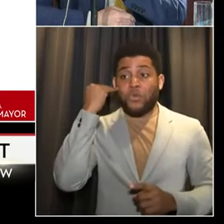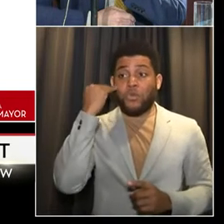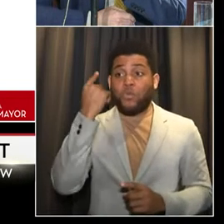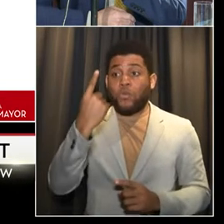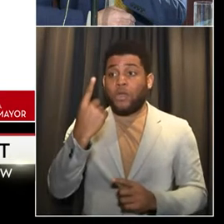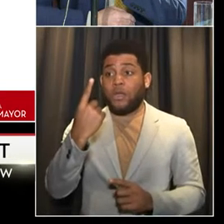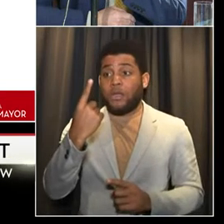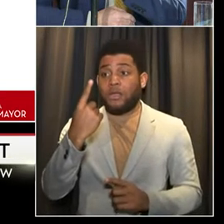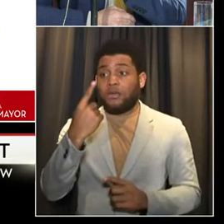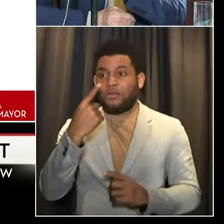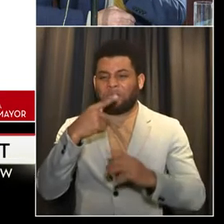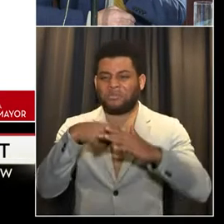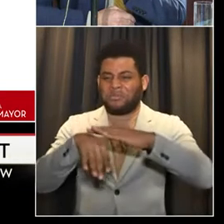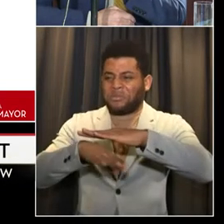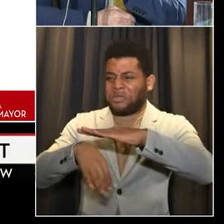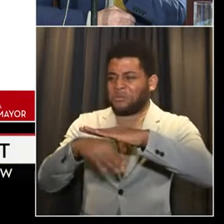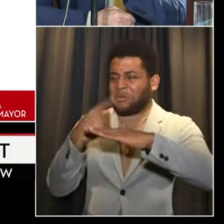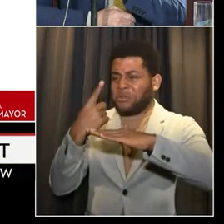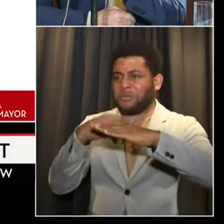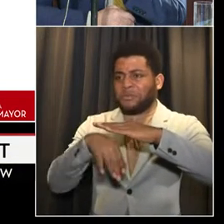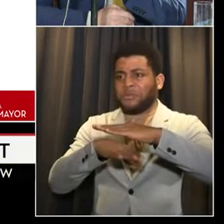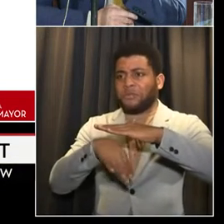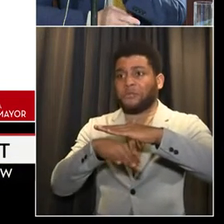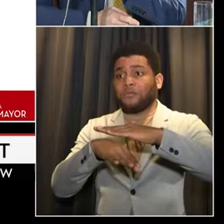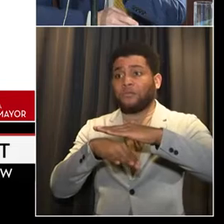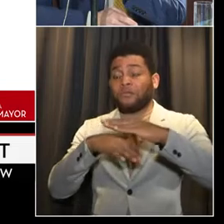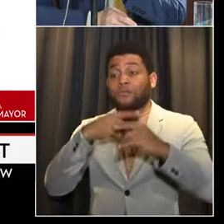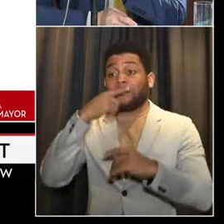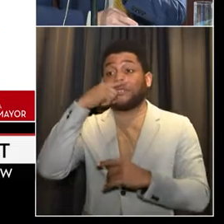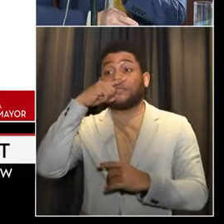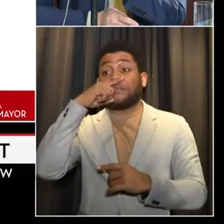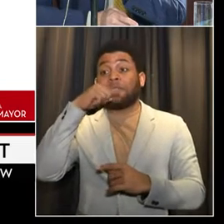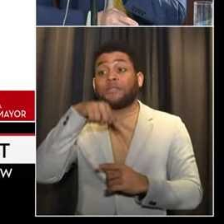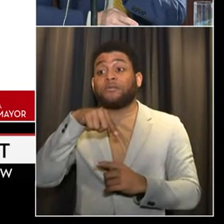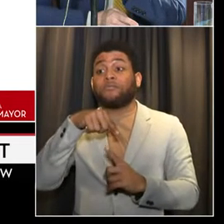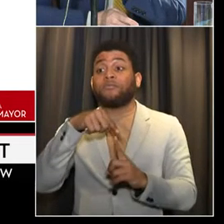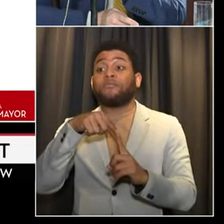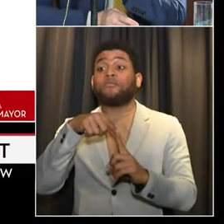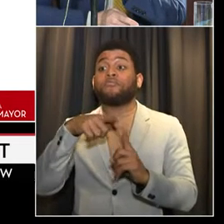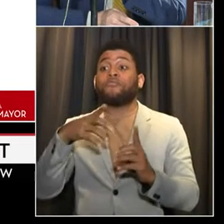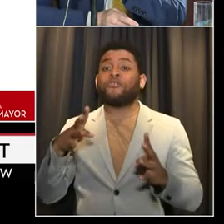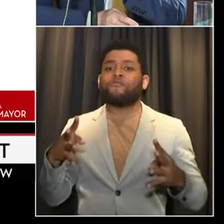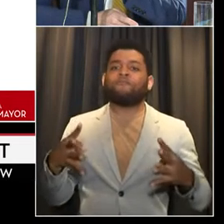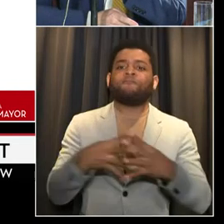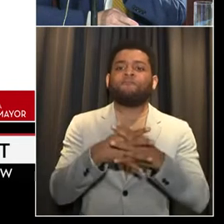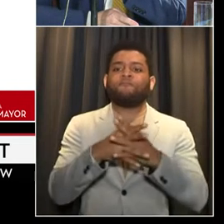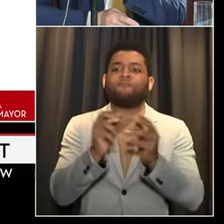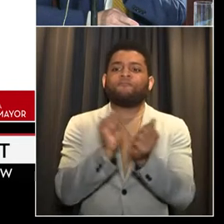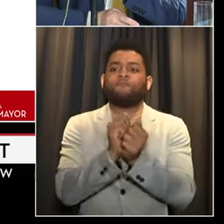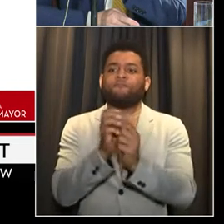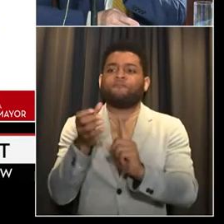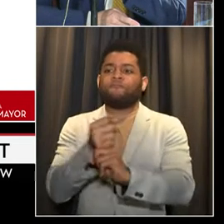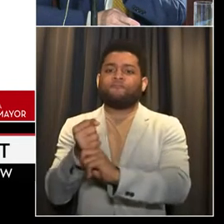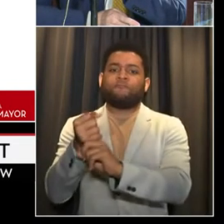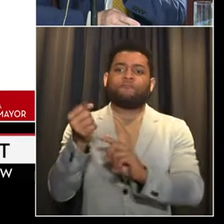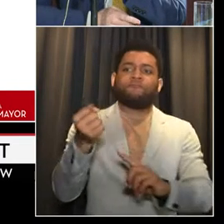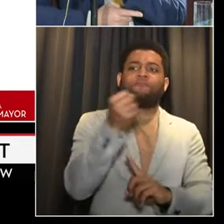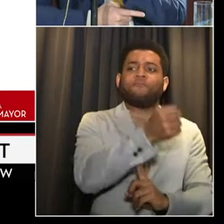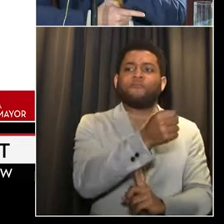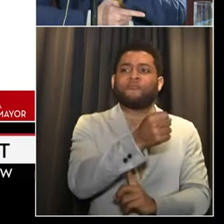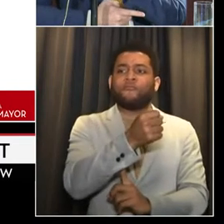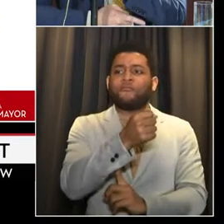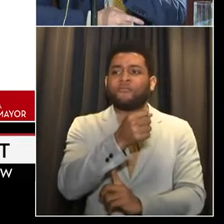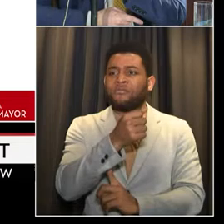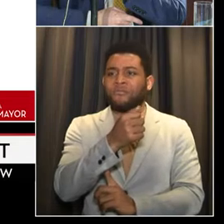bottom, is what happens after a kid's arrested. And for the most part, they're not going to DYRS. So DYRS at one